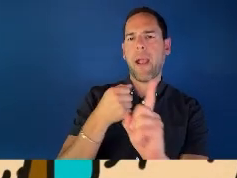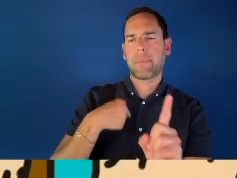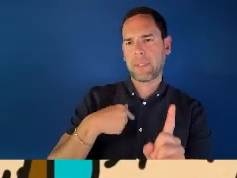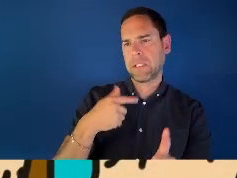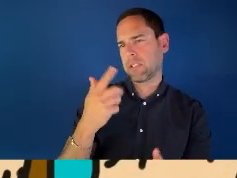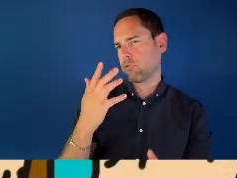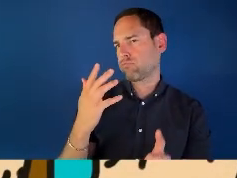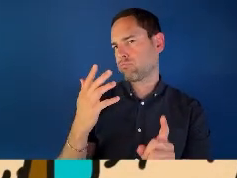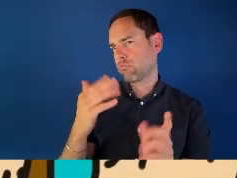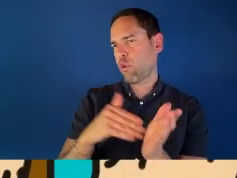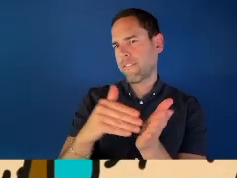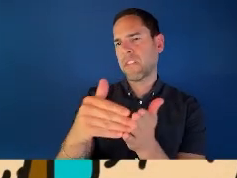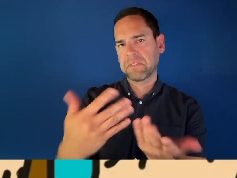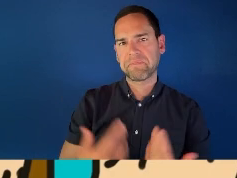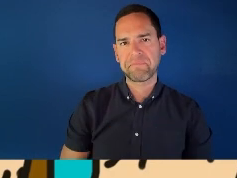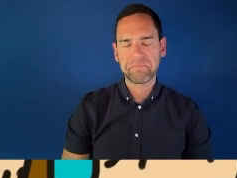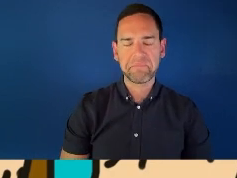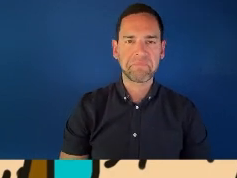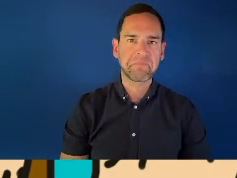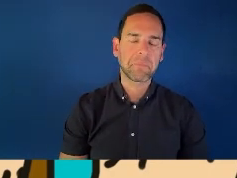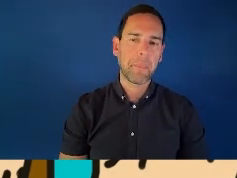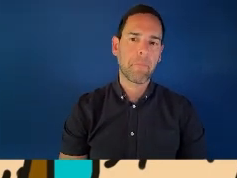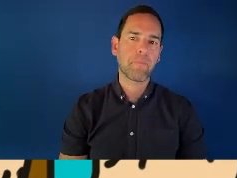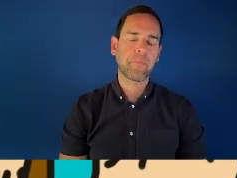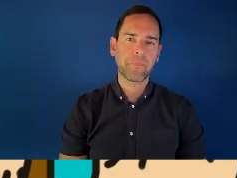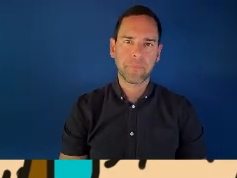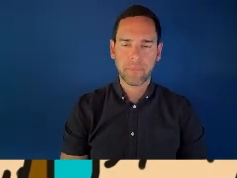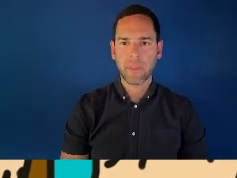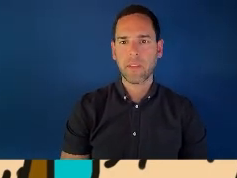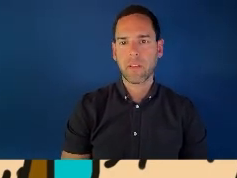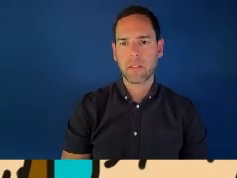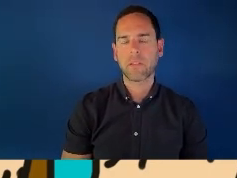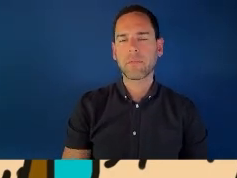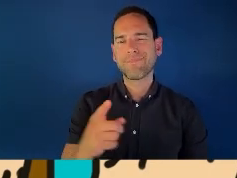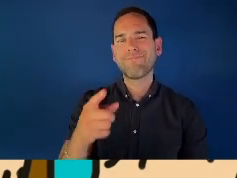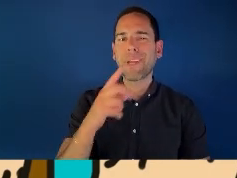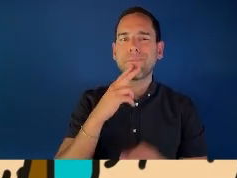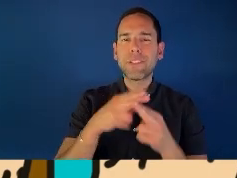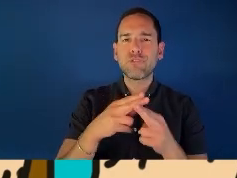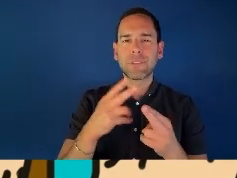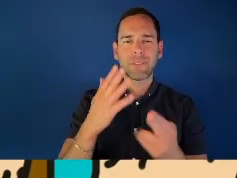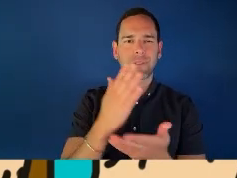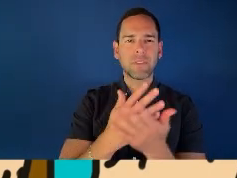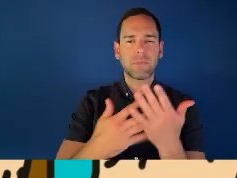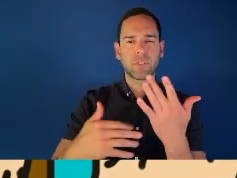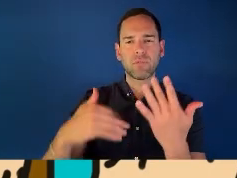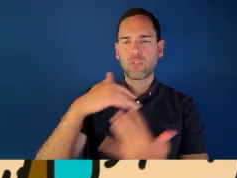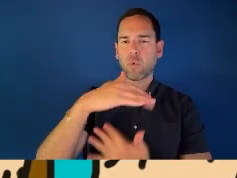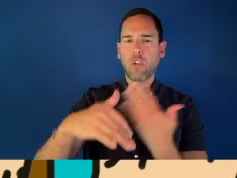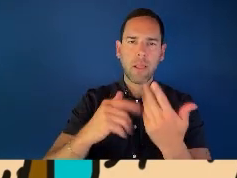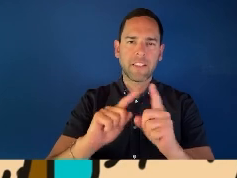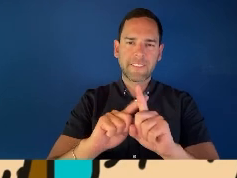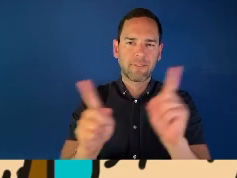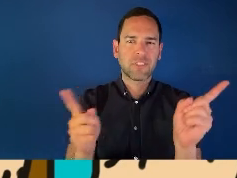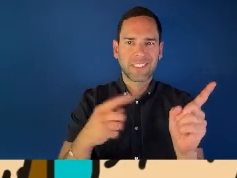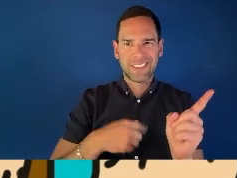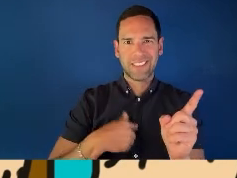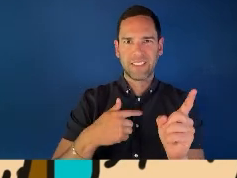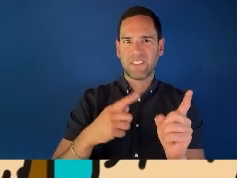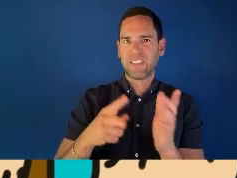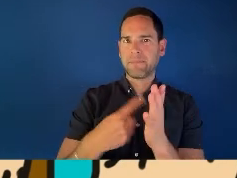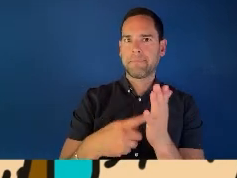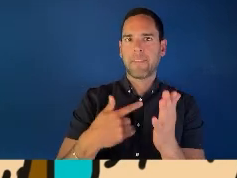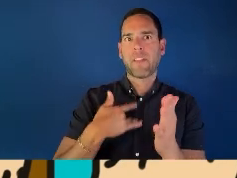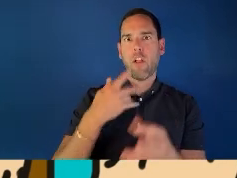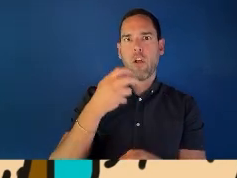and meeting new people for the first time, and I often miss social cues,